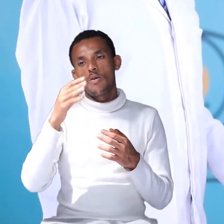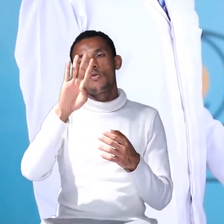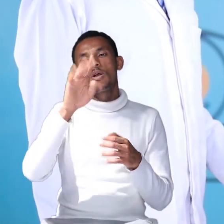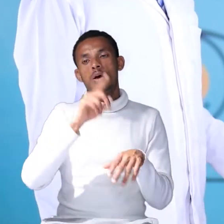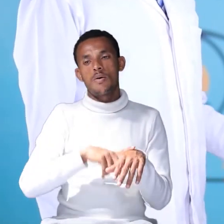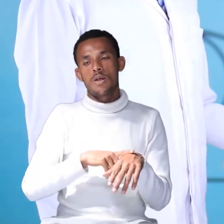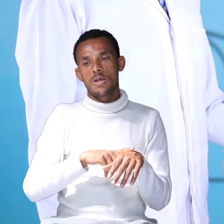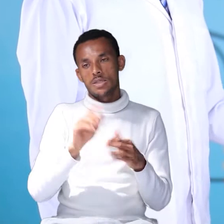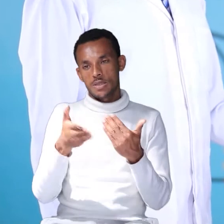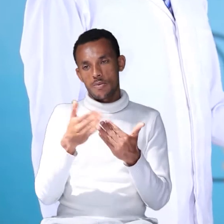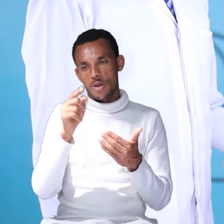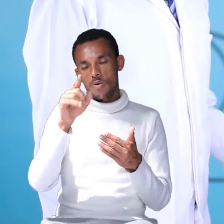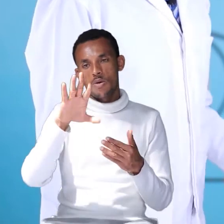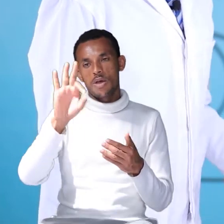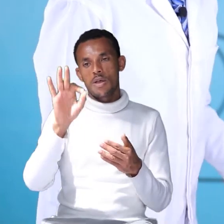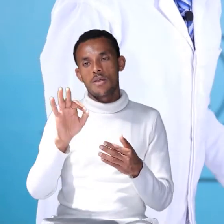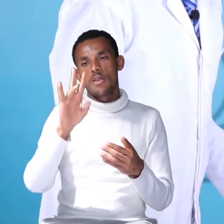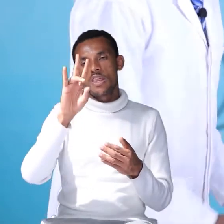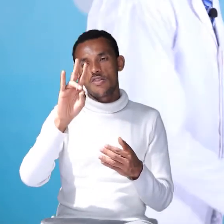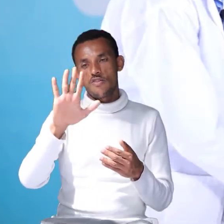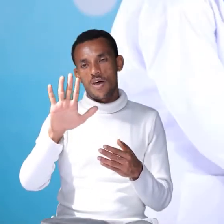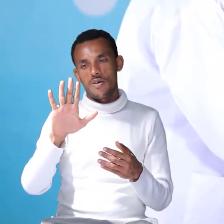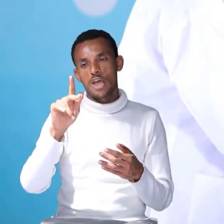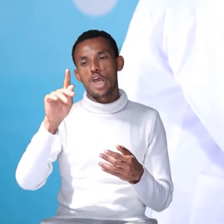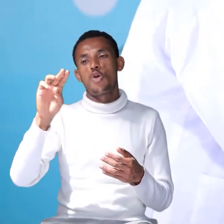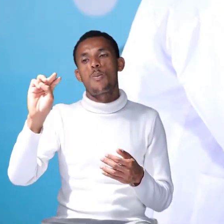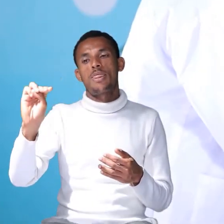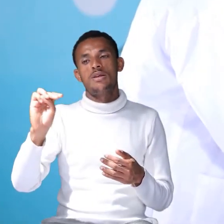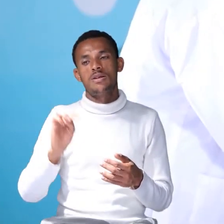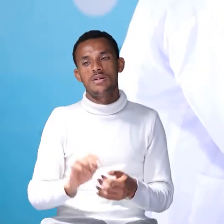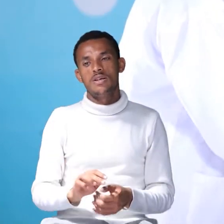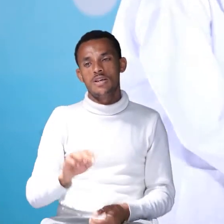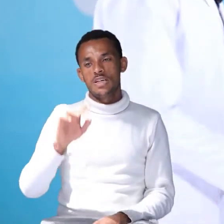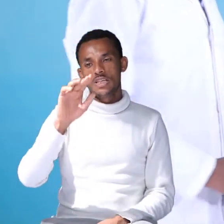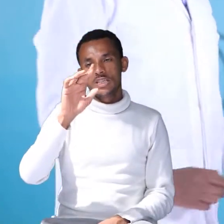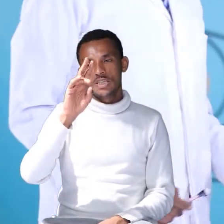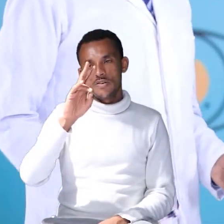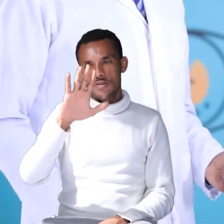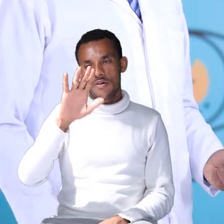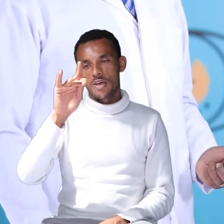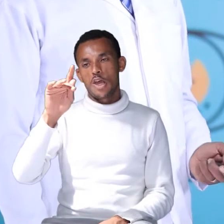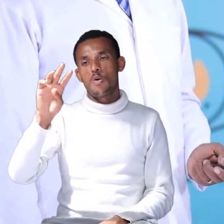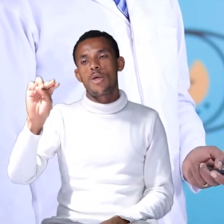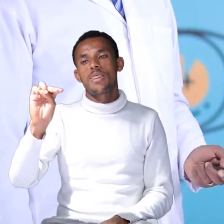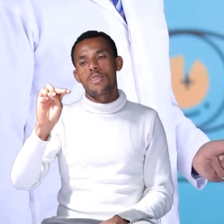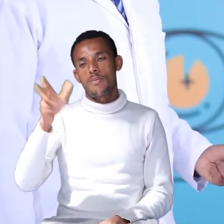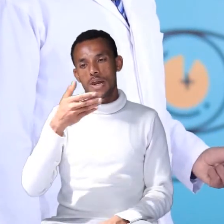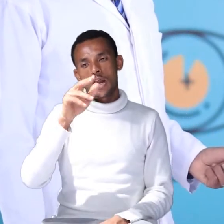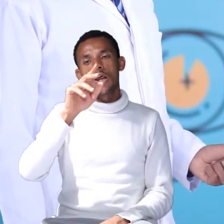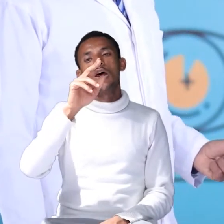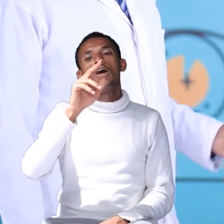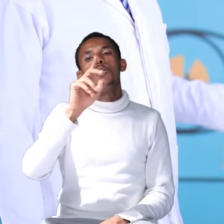When this one is simplified, you will have 75 kilometers it will be. 75 kilometers per hour it